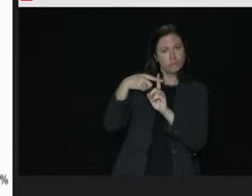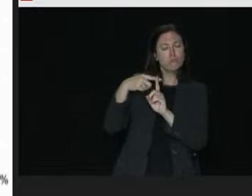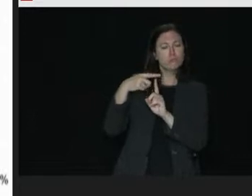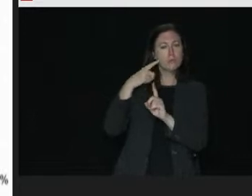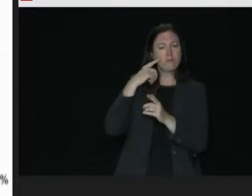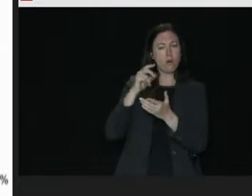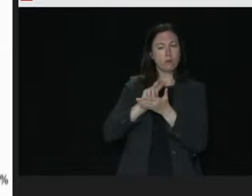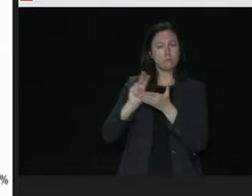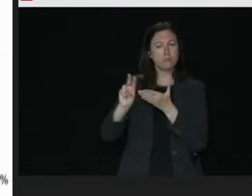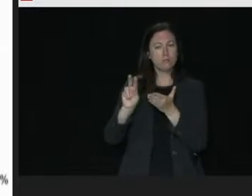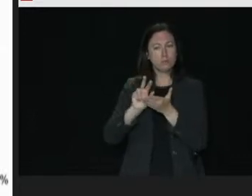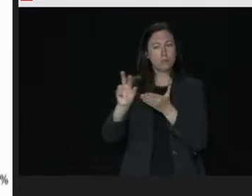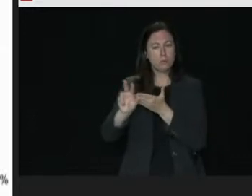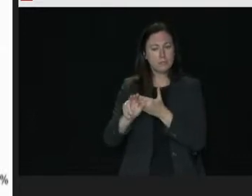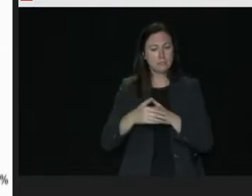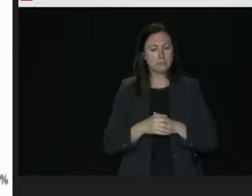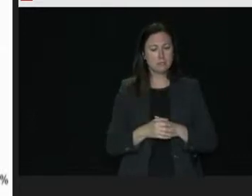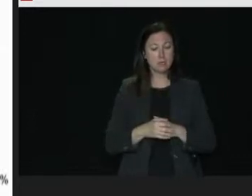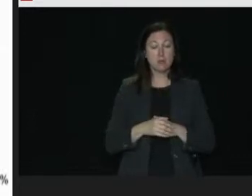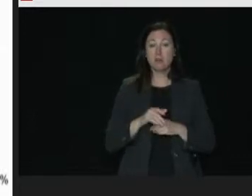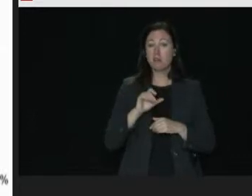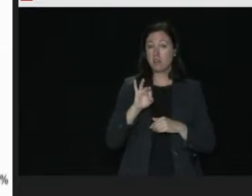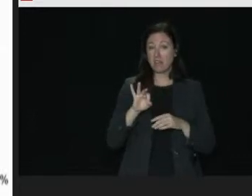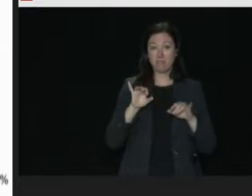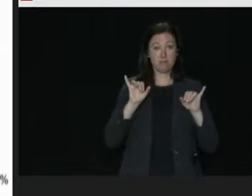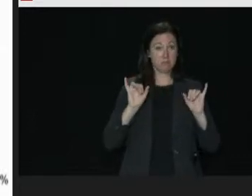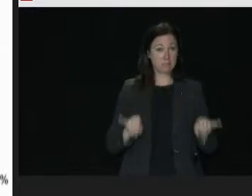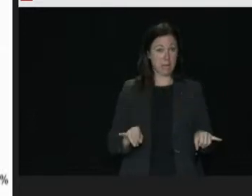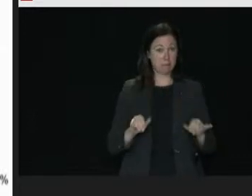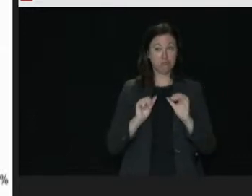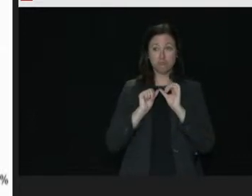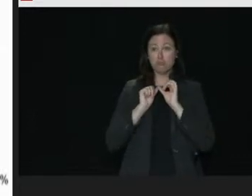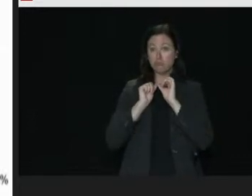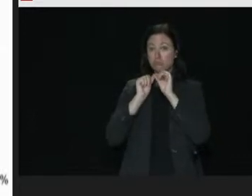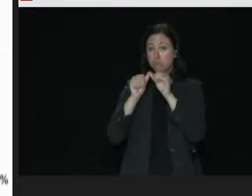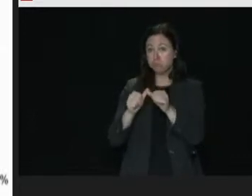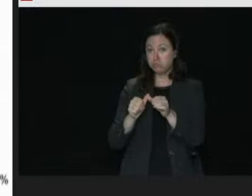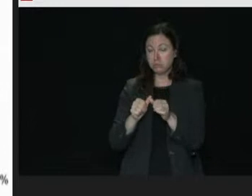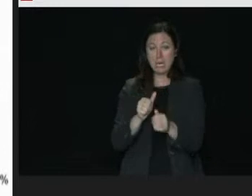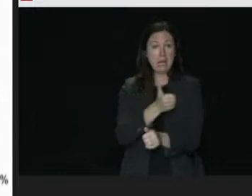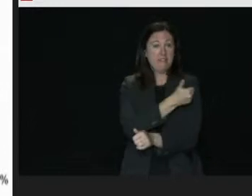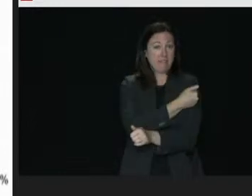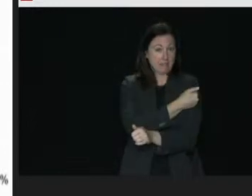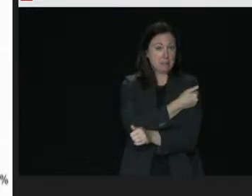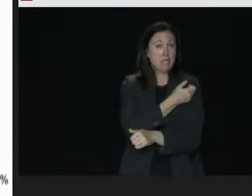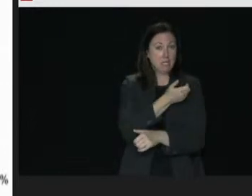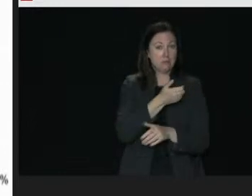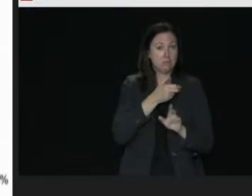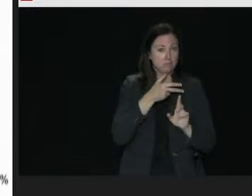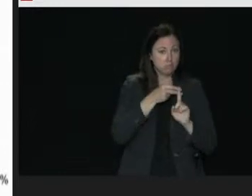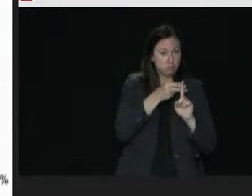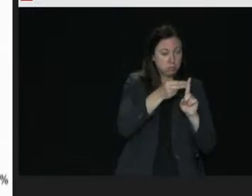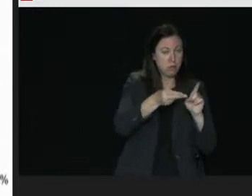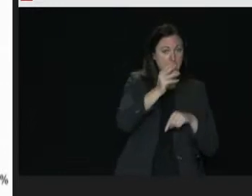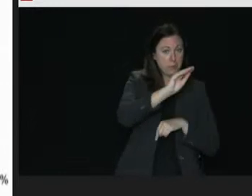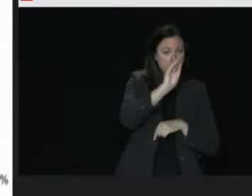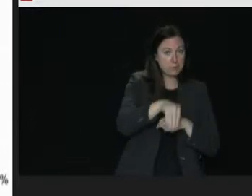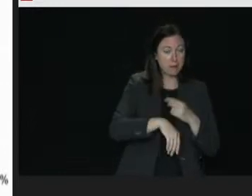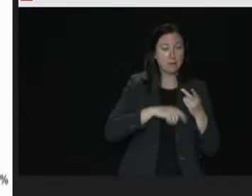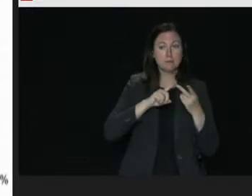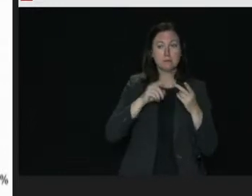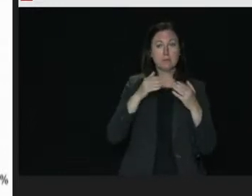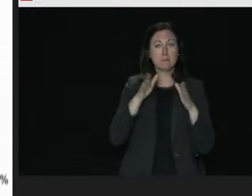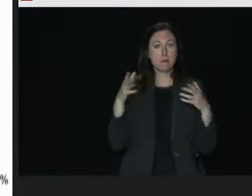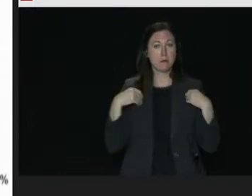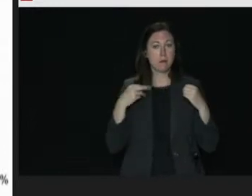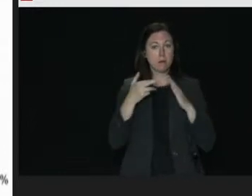we continue along the path we are on now, by maintaining vaccine uptake and sustaining existing public